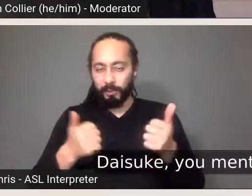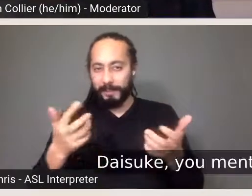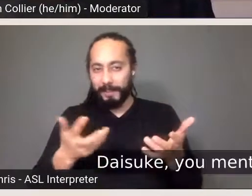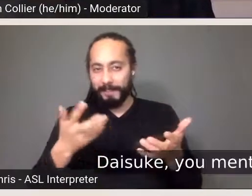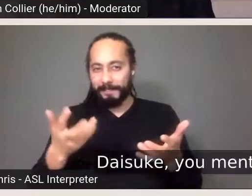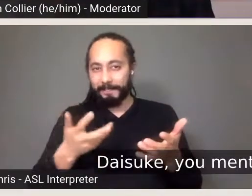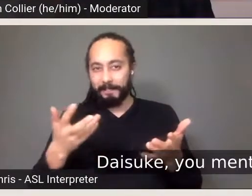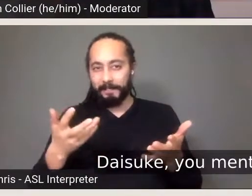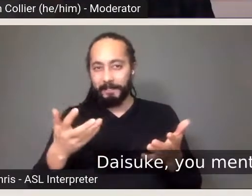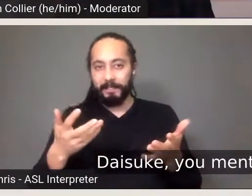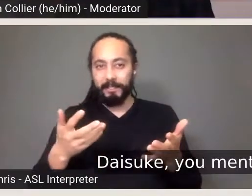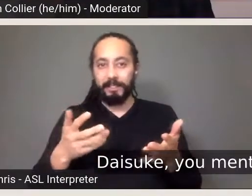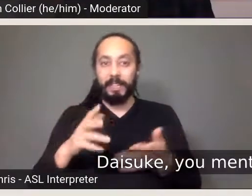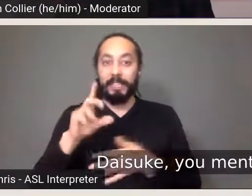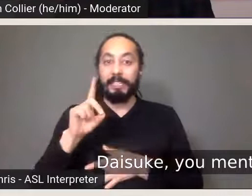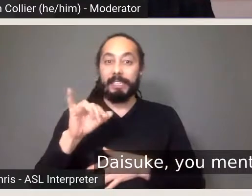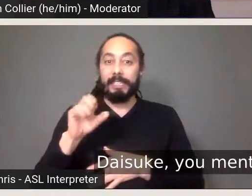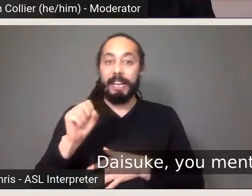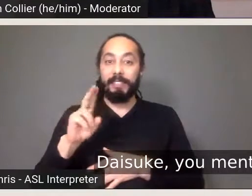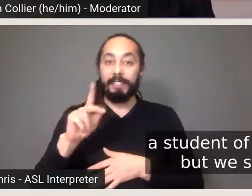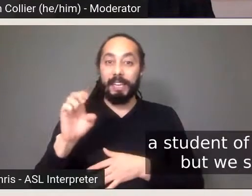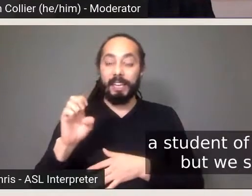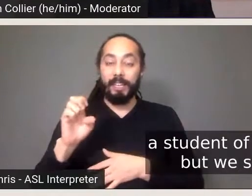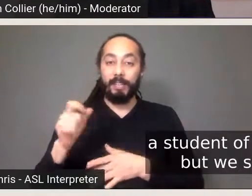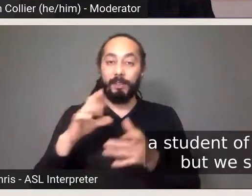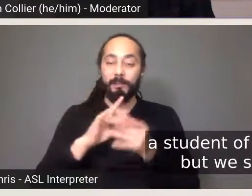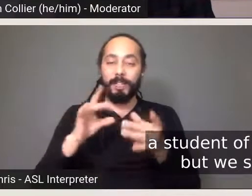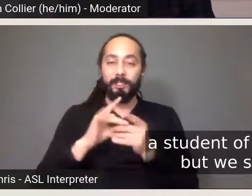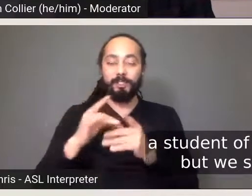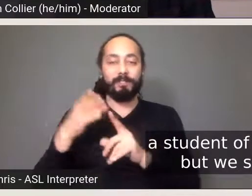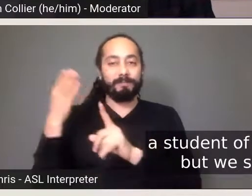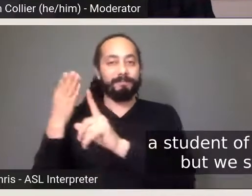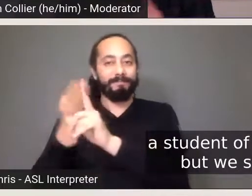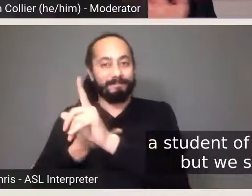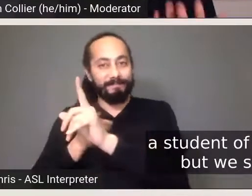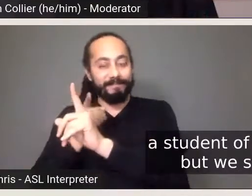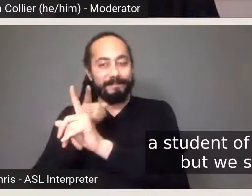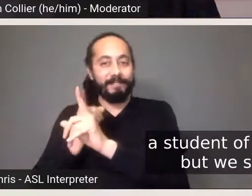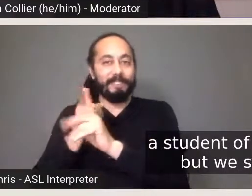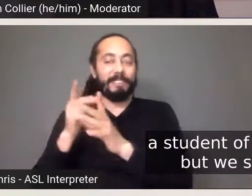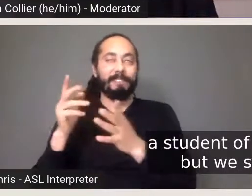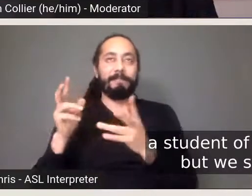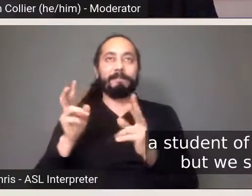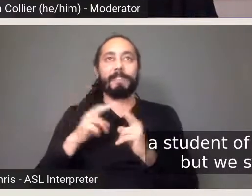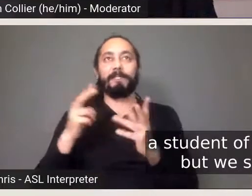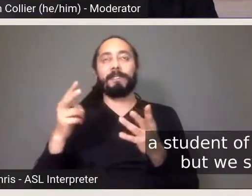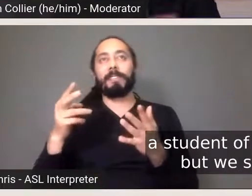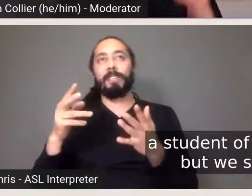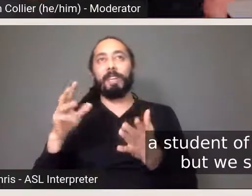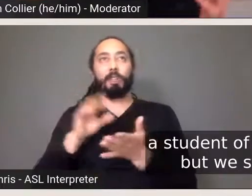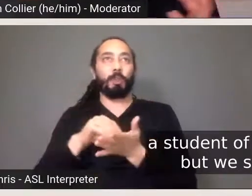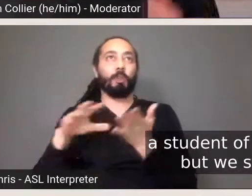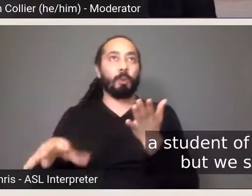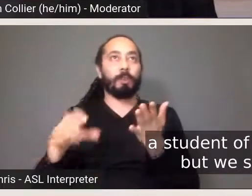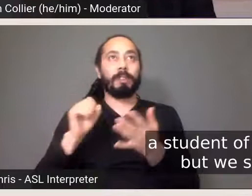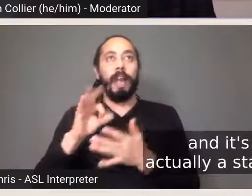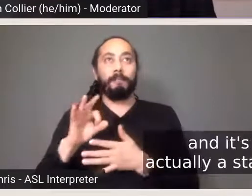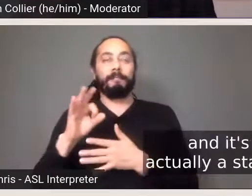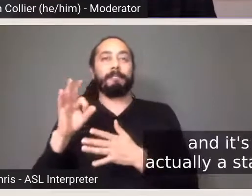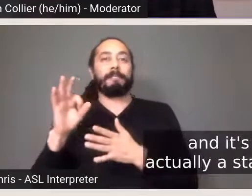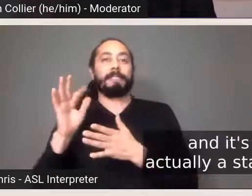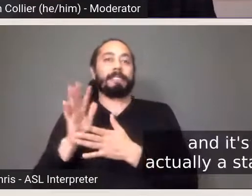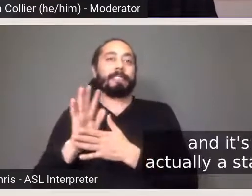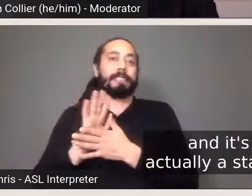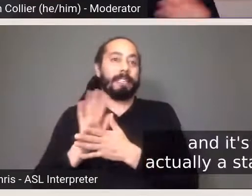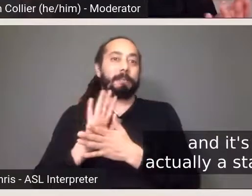Daisuke, you mentioned, he's very much a student of cinema history, but we start the film and